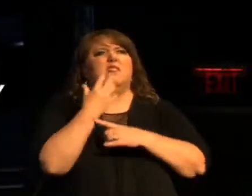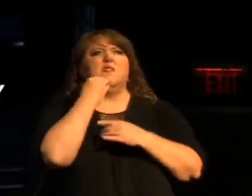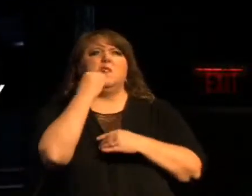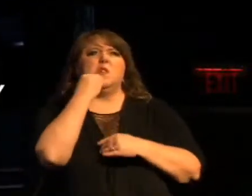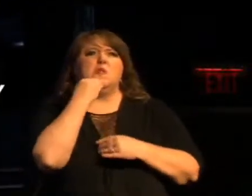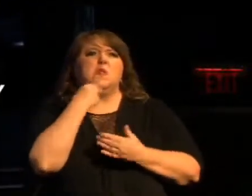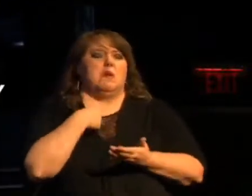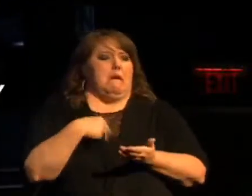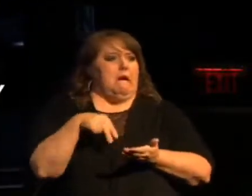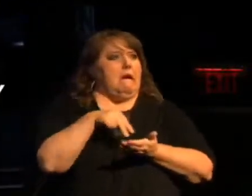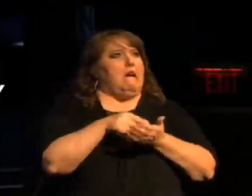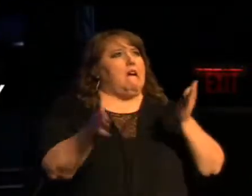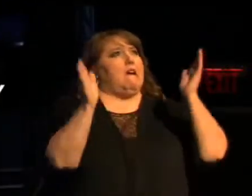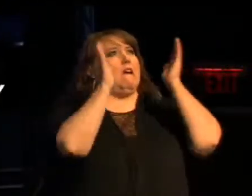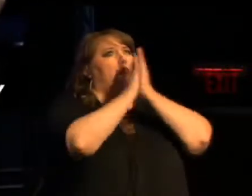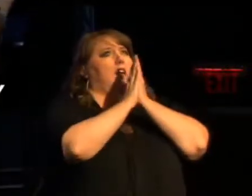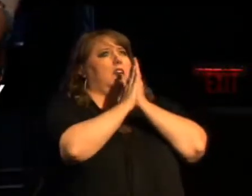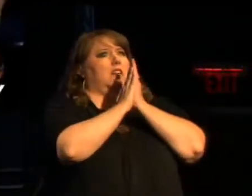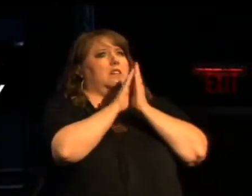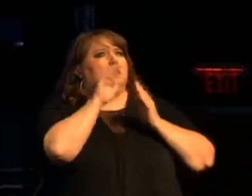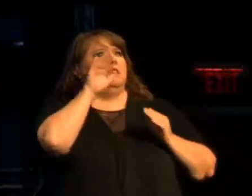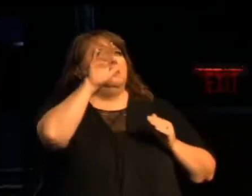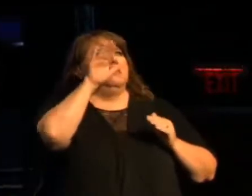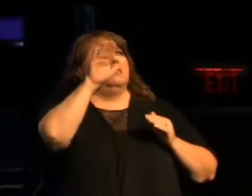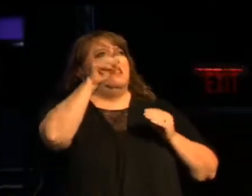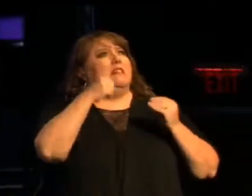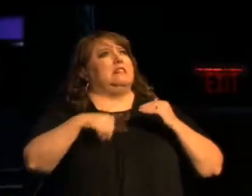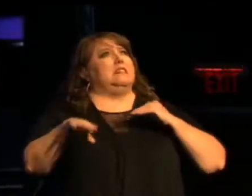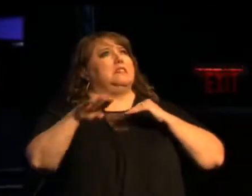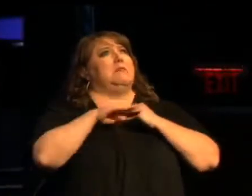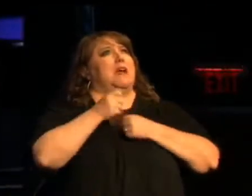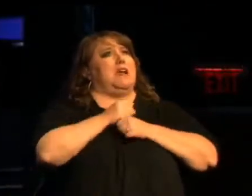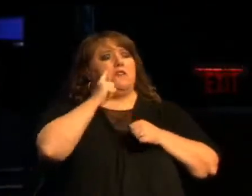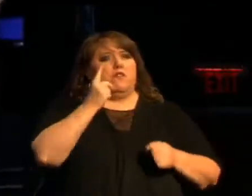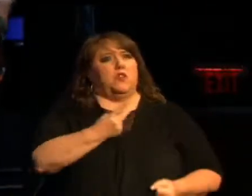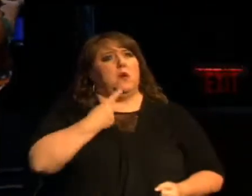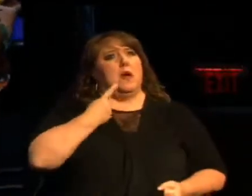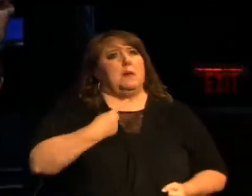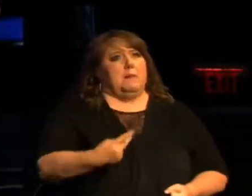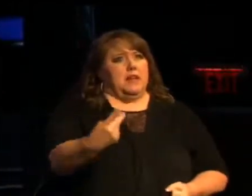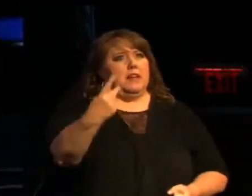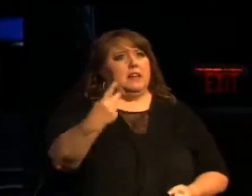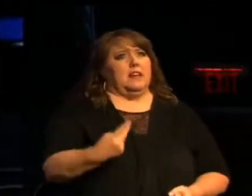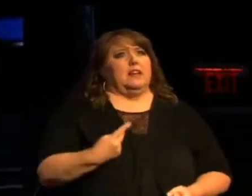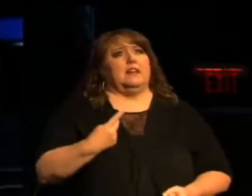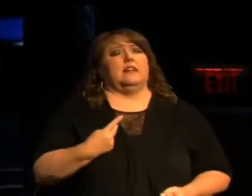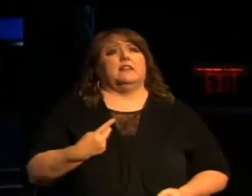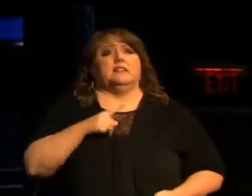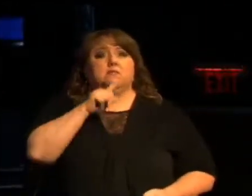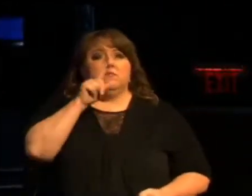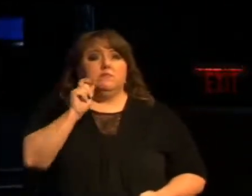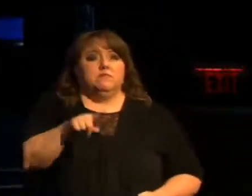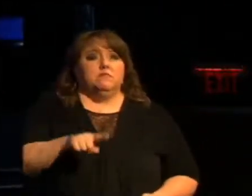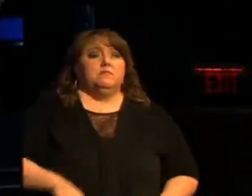there asking, this land is made for you and me.